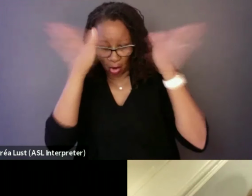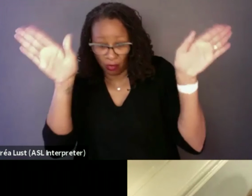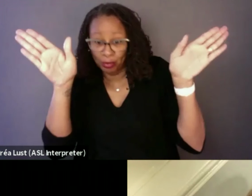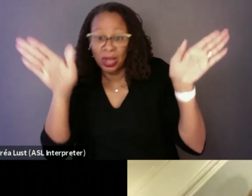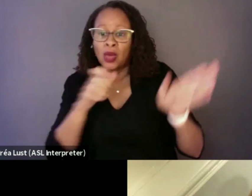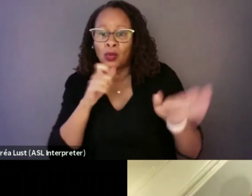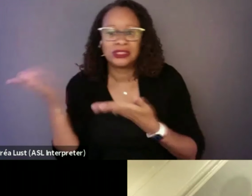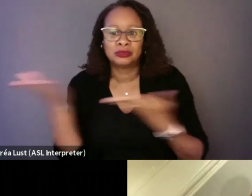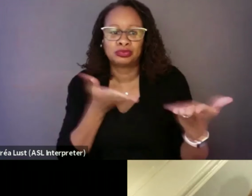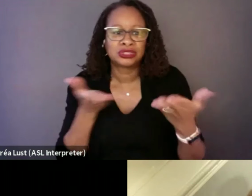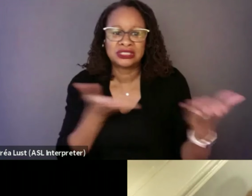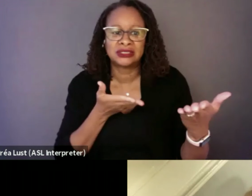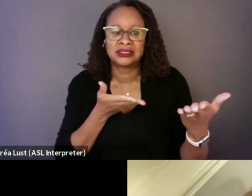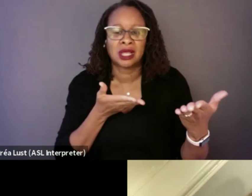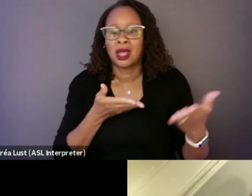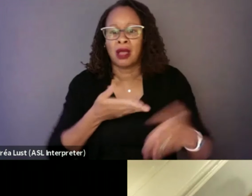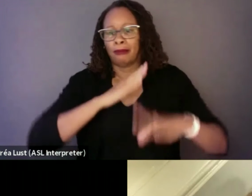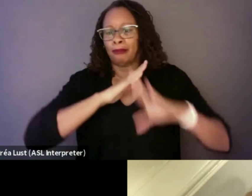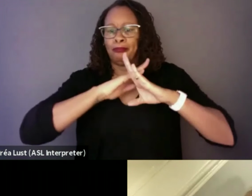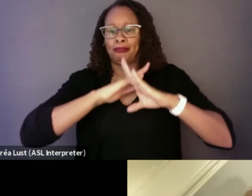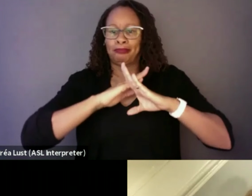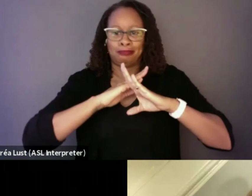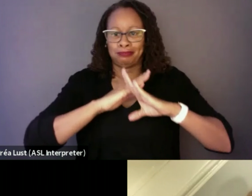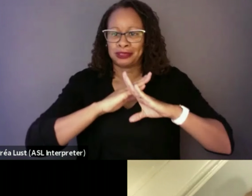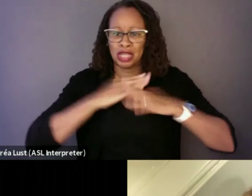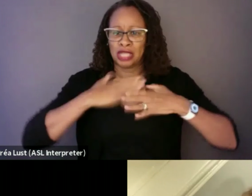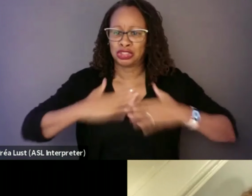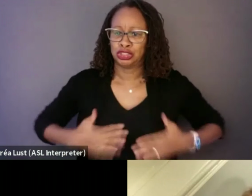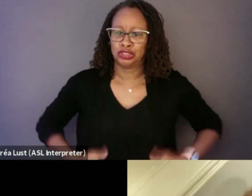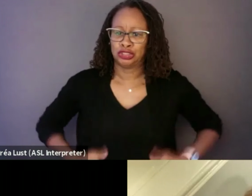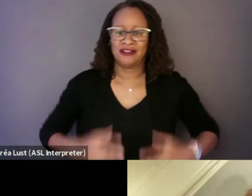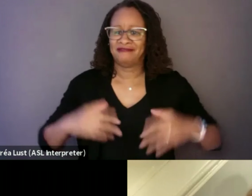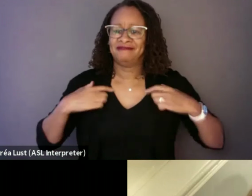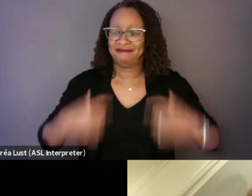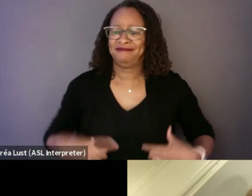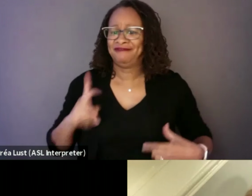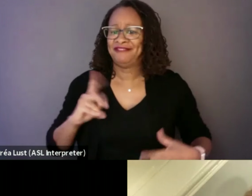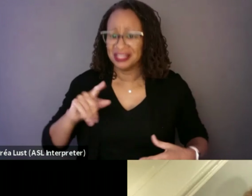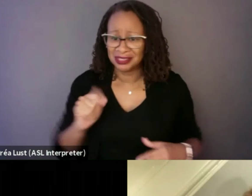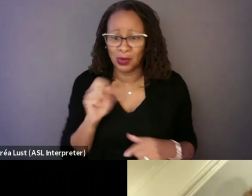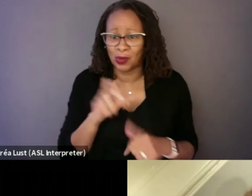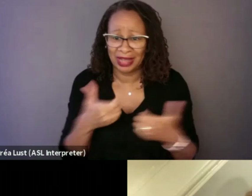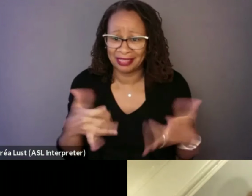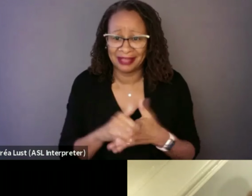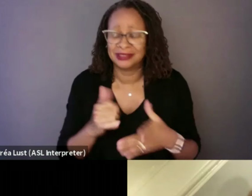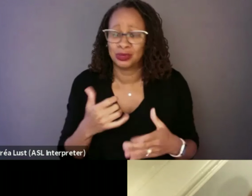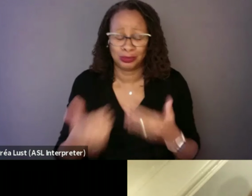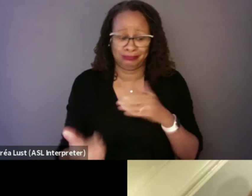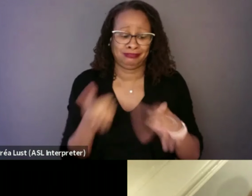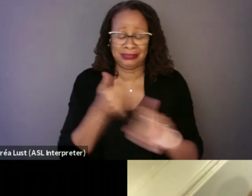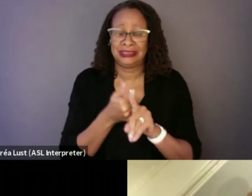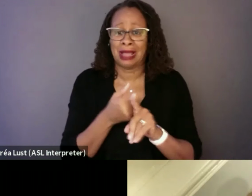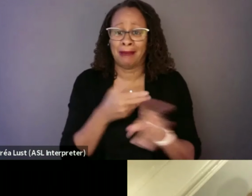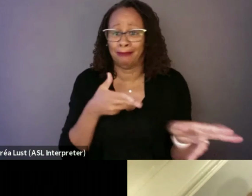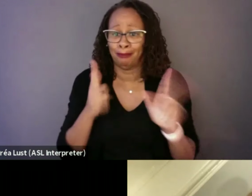bring bulletproof vests or hats or any other thing that you would have brought for a